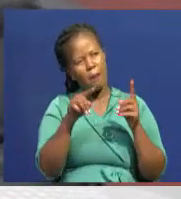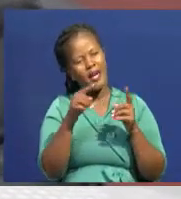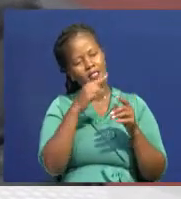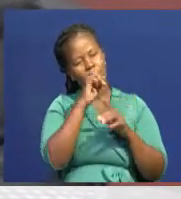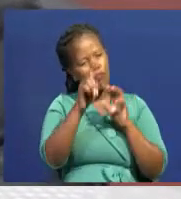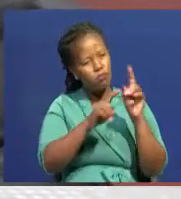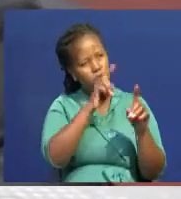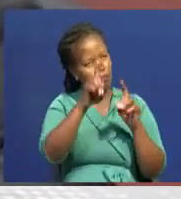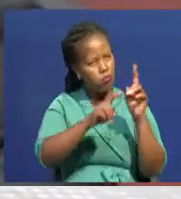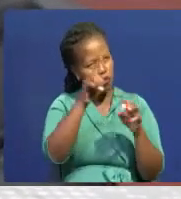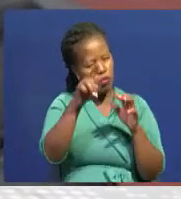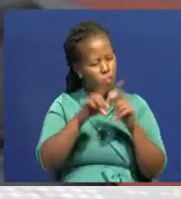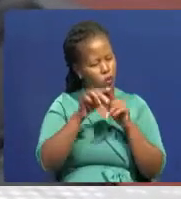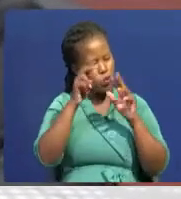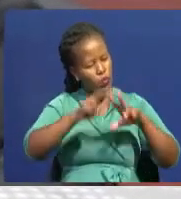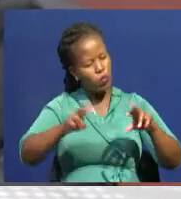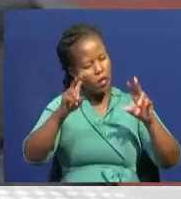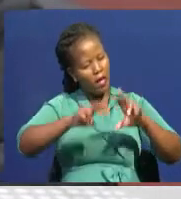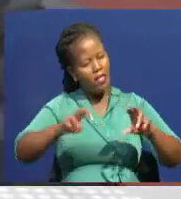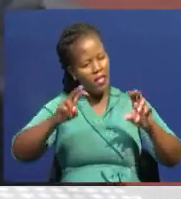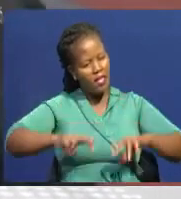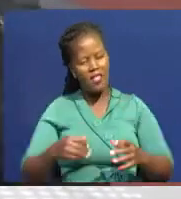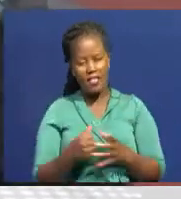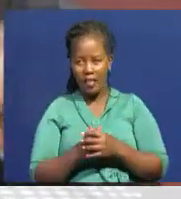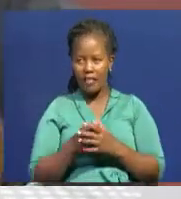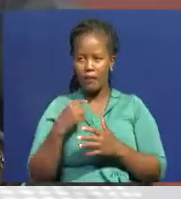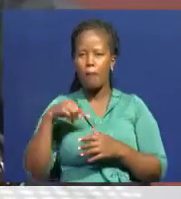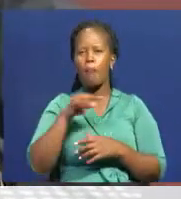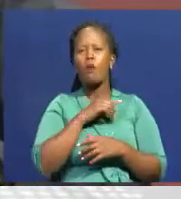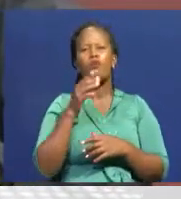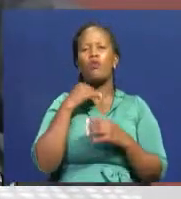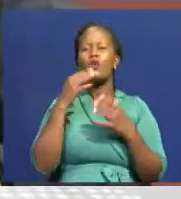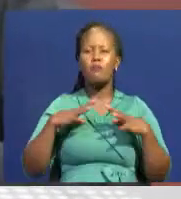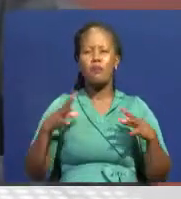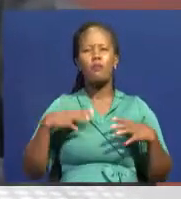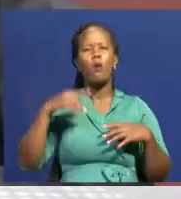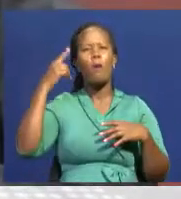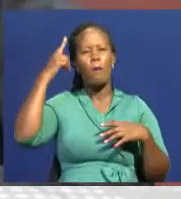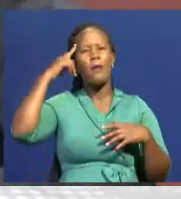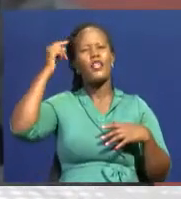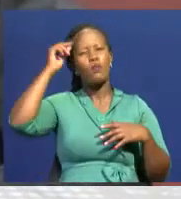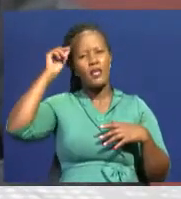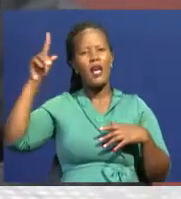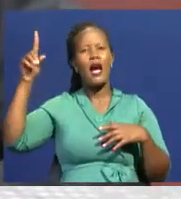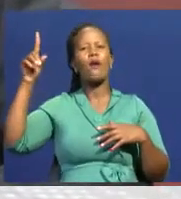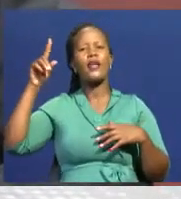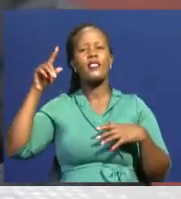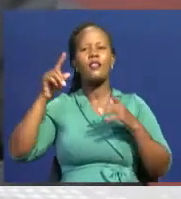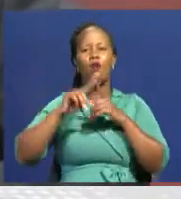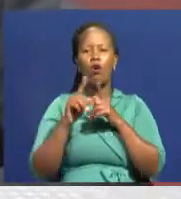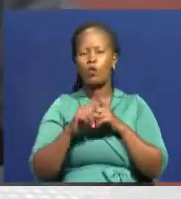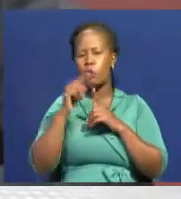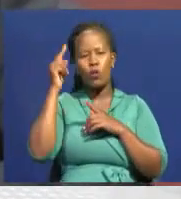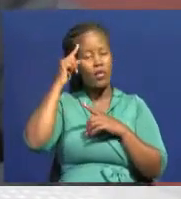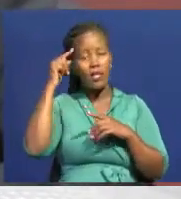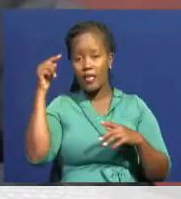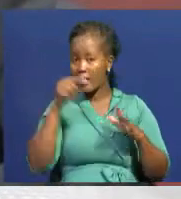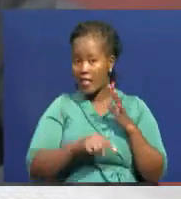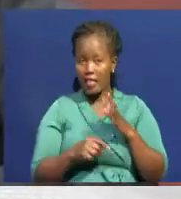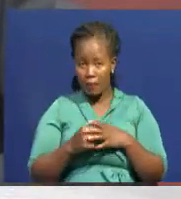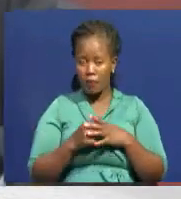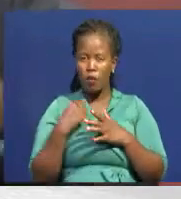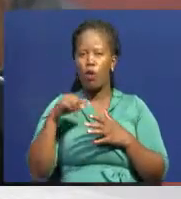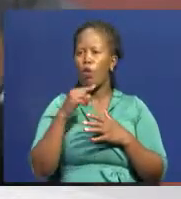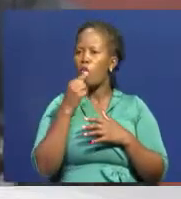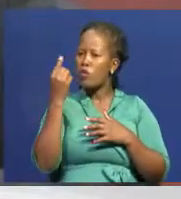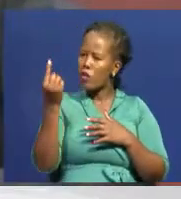and also do your homework well. So these are kind of things. We just want to open up people. This is the direction you need to think. We're not giving you the right solutions, but we're just